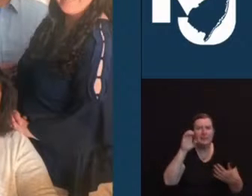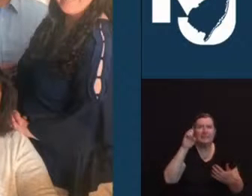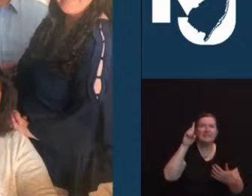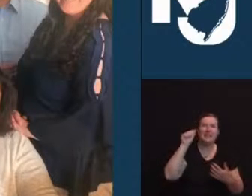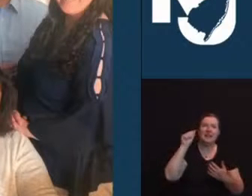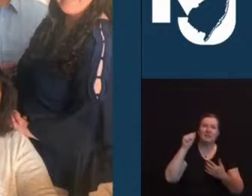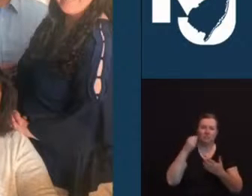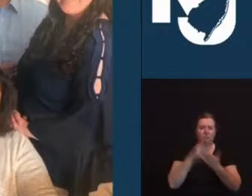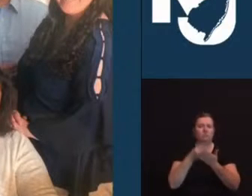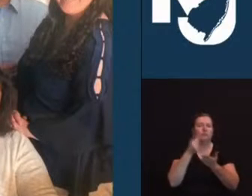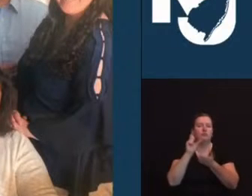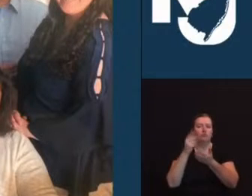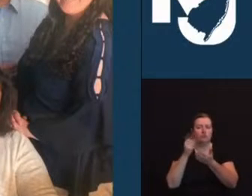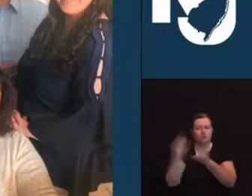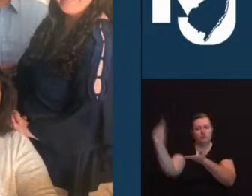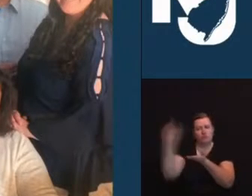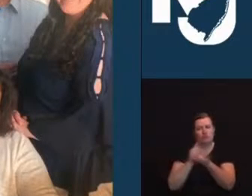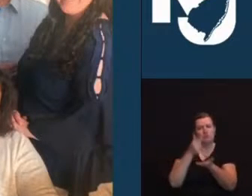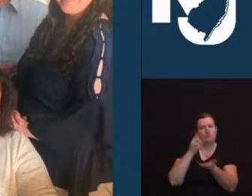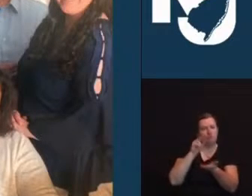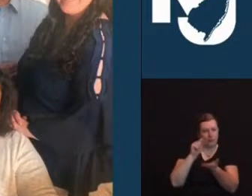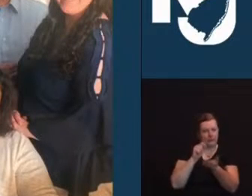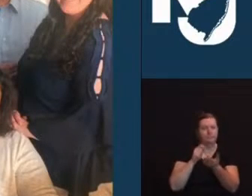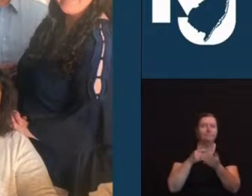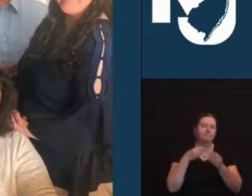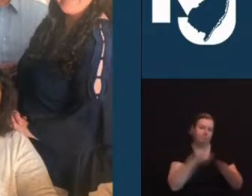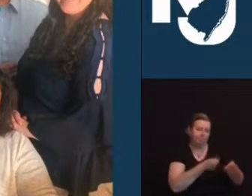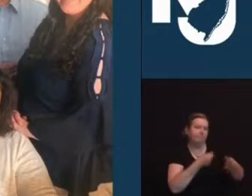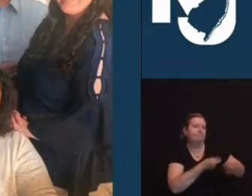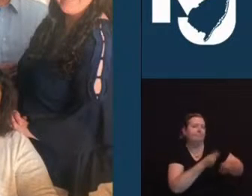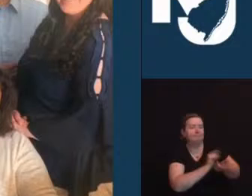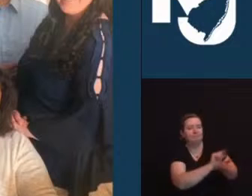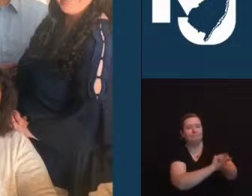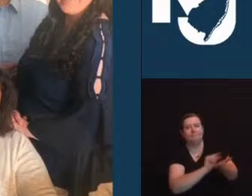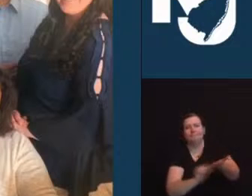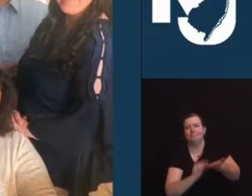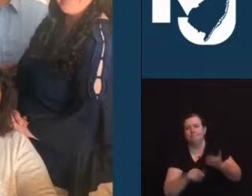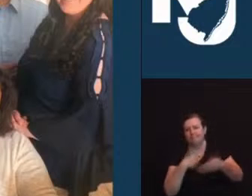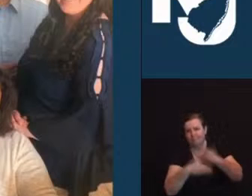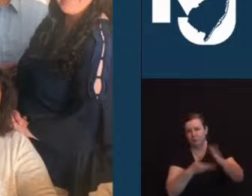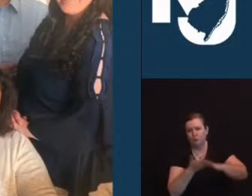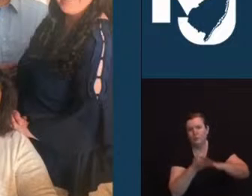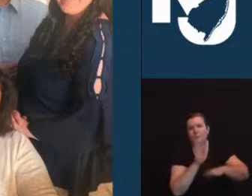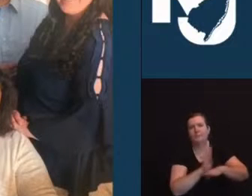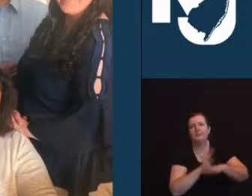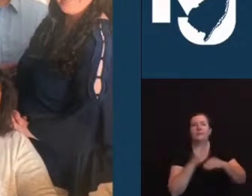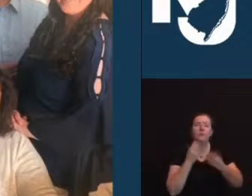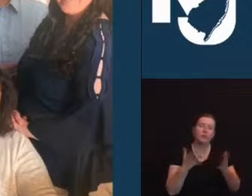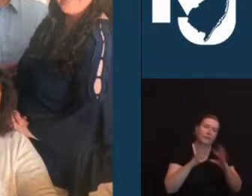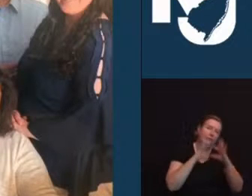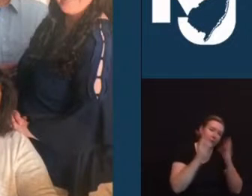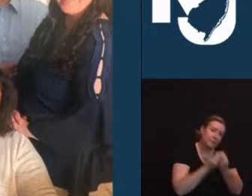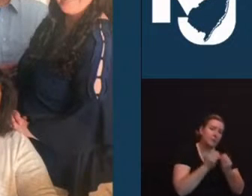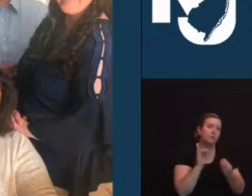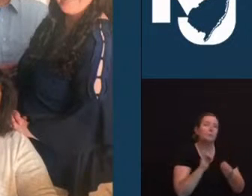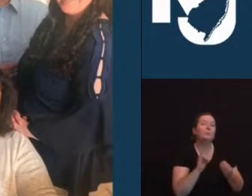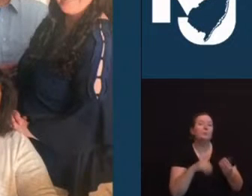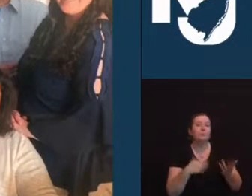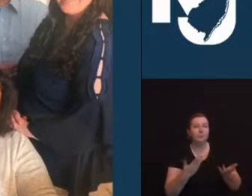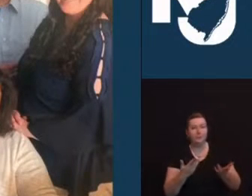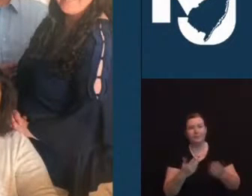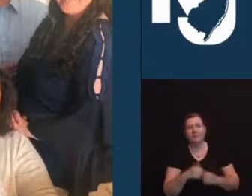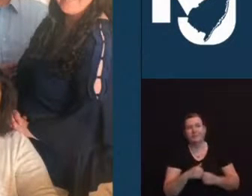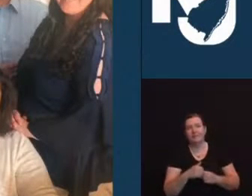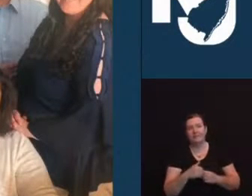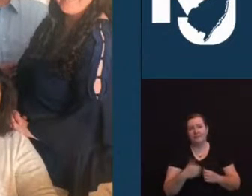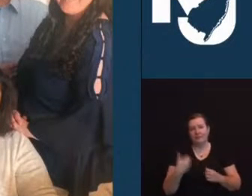their employees on the payroll so they could continue to provide for their families. I had the opportunity at the end of the week to speak with Rosanna and Pat,